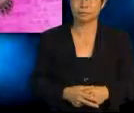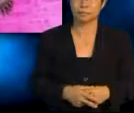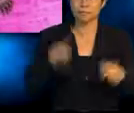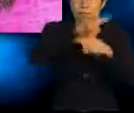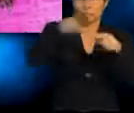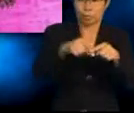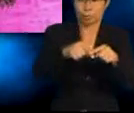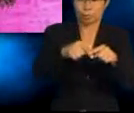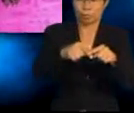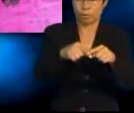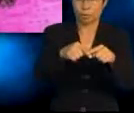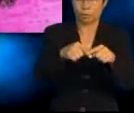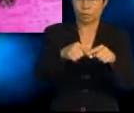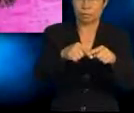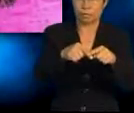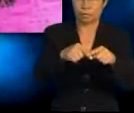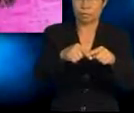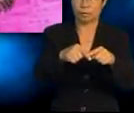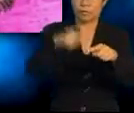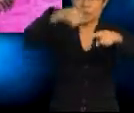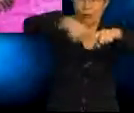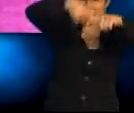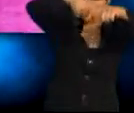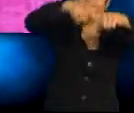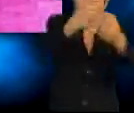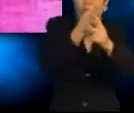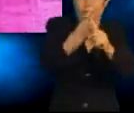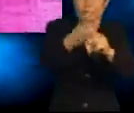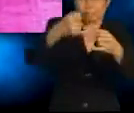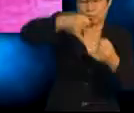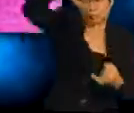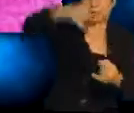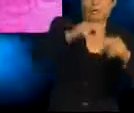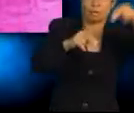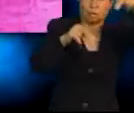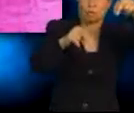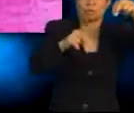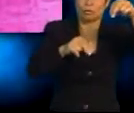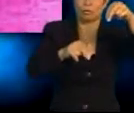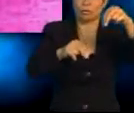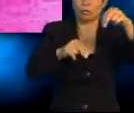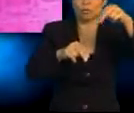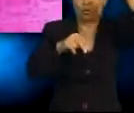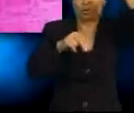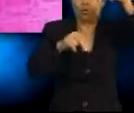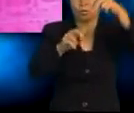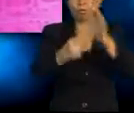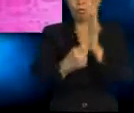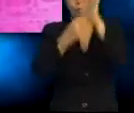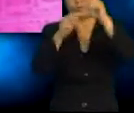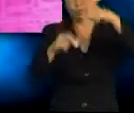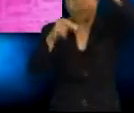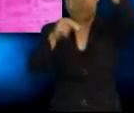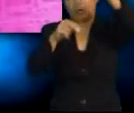When the magnet is hung freely from a thread, the north pole will always point to the north of the